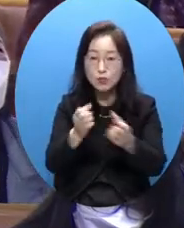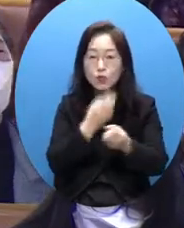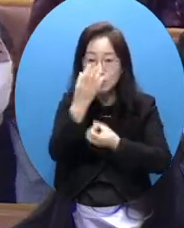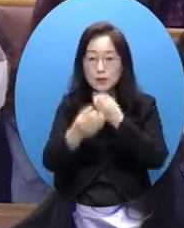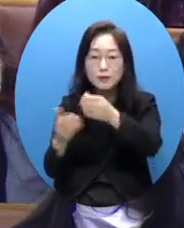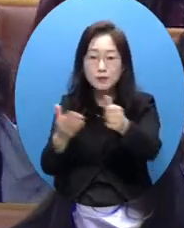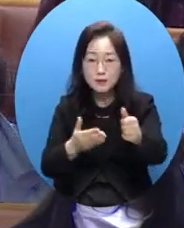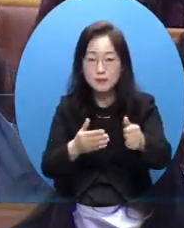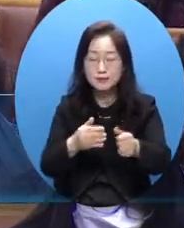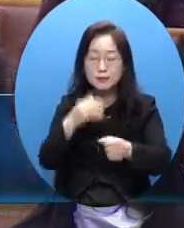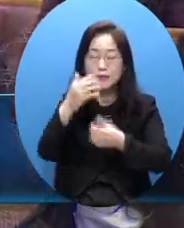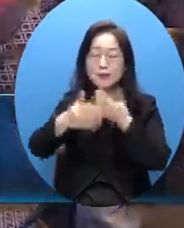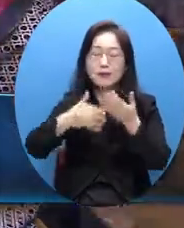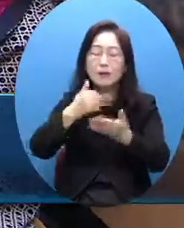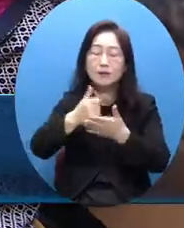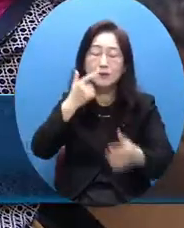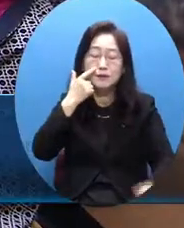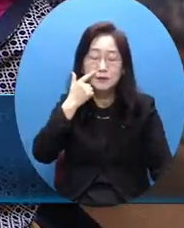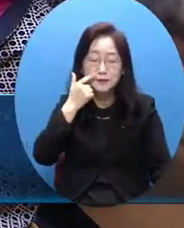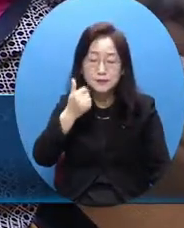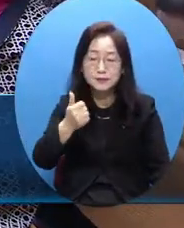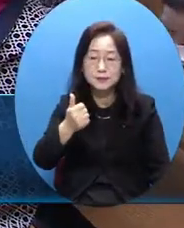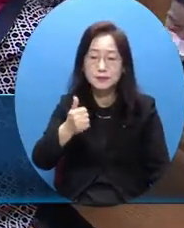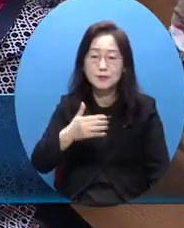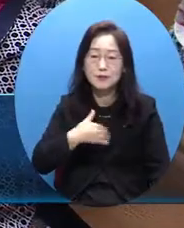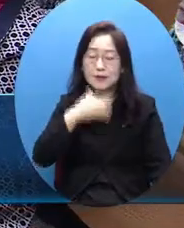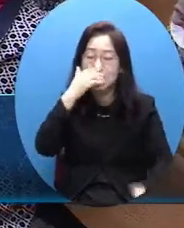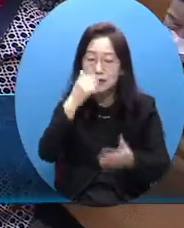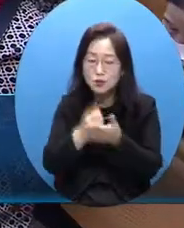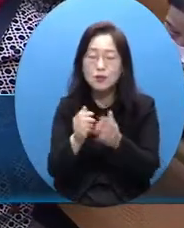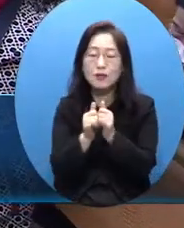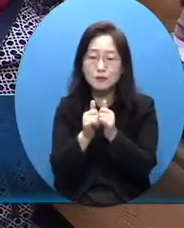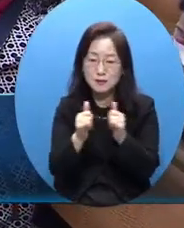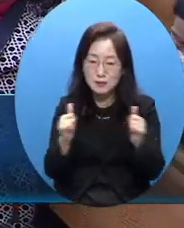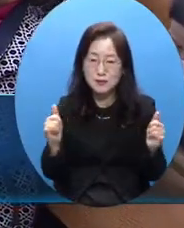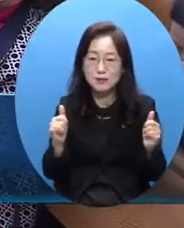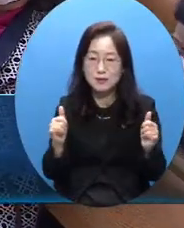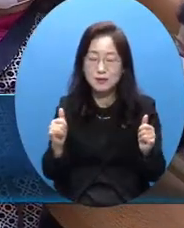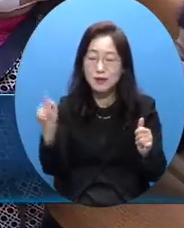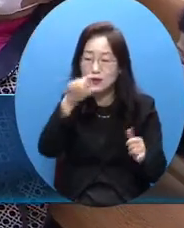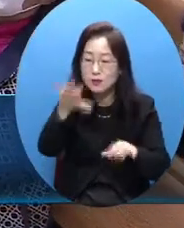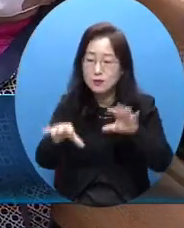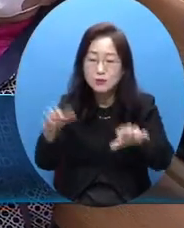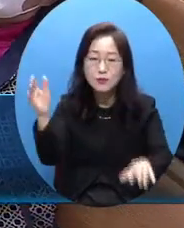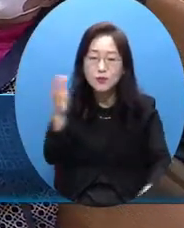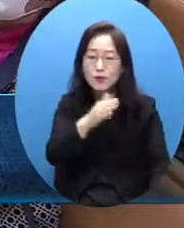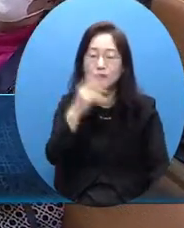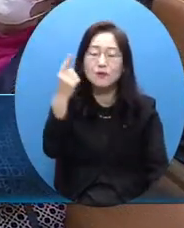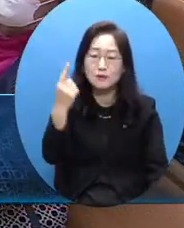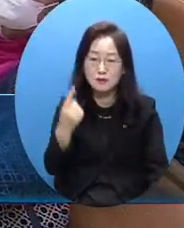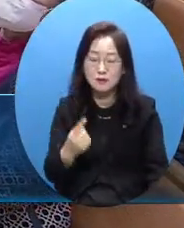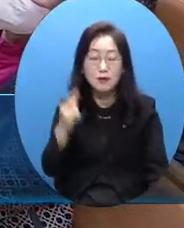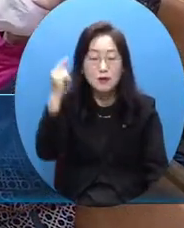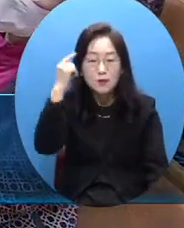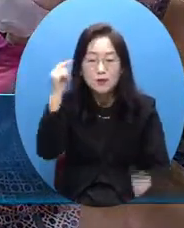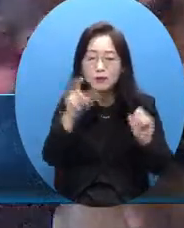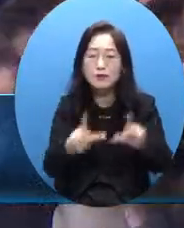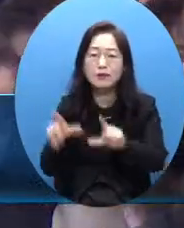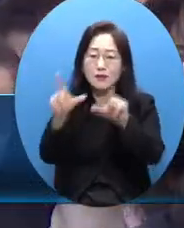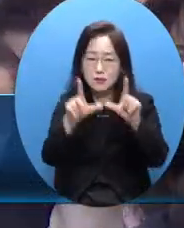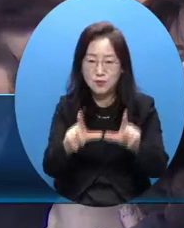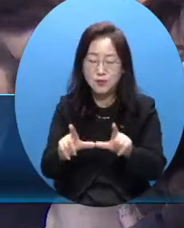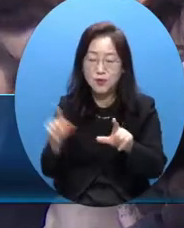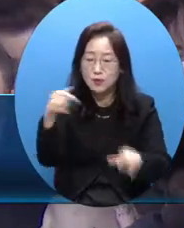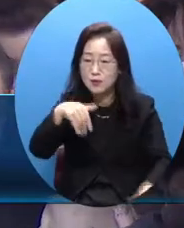make your determination now and repeat after this prayer heavenly father I am a sinner I do not know where I've